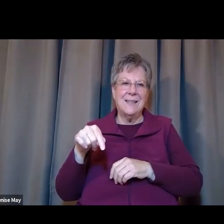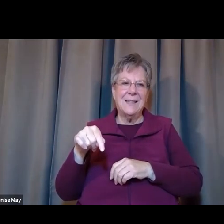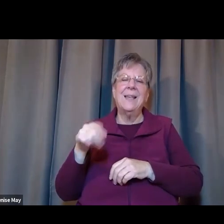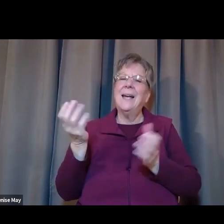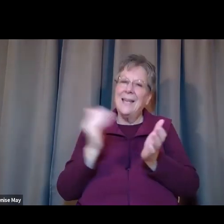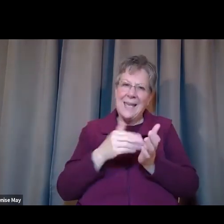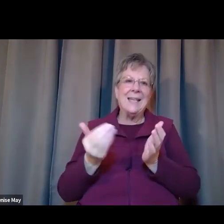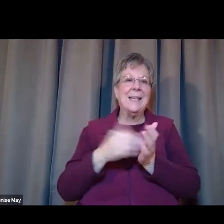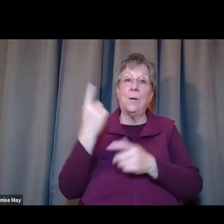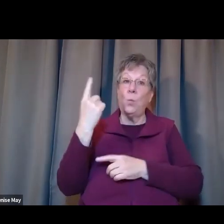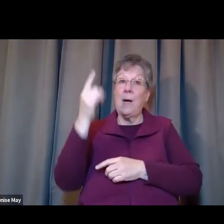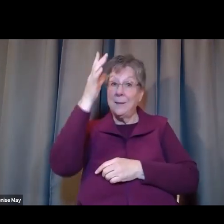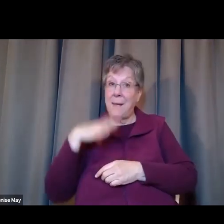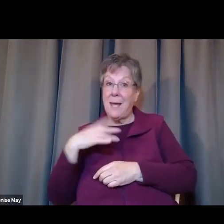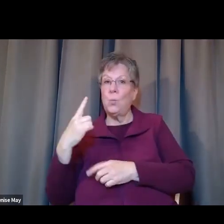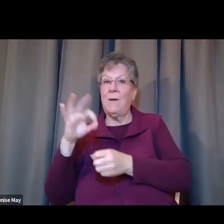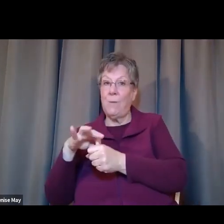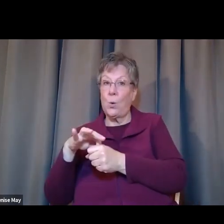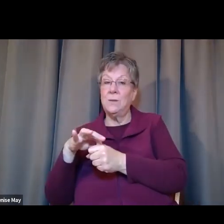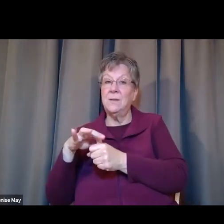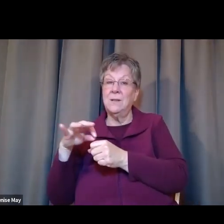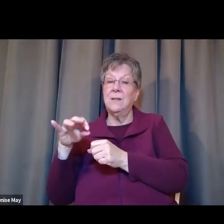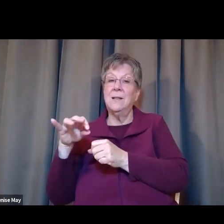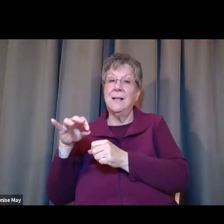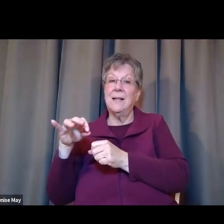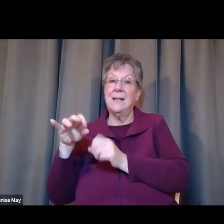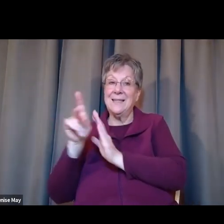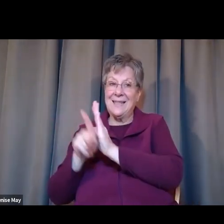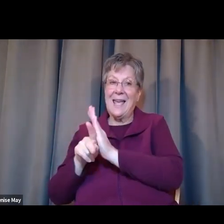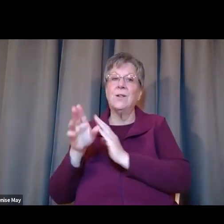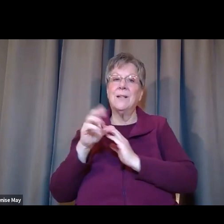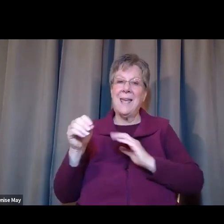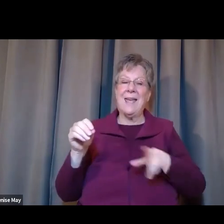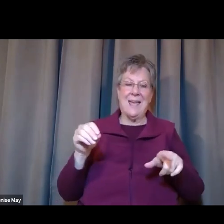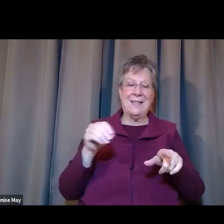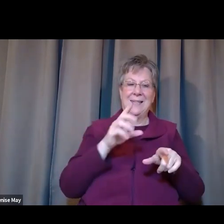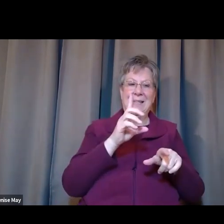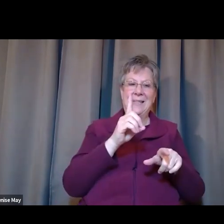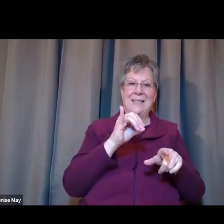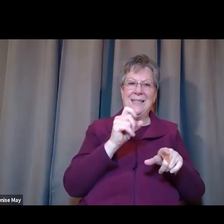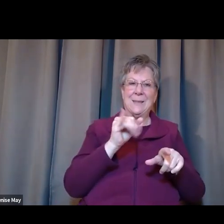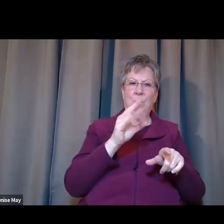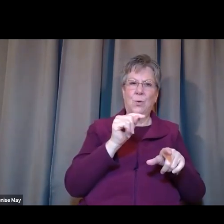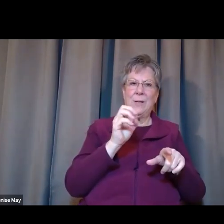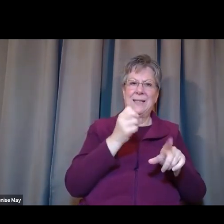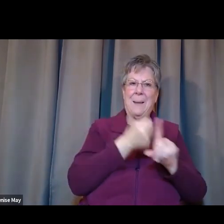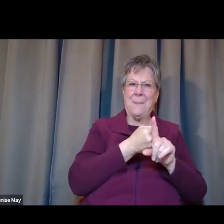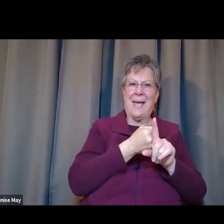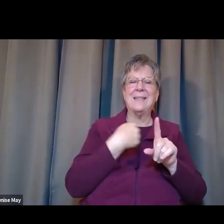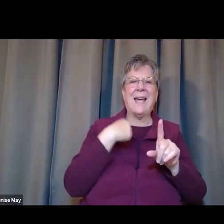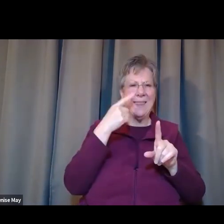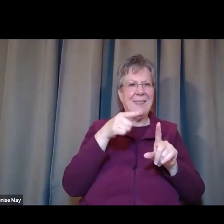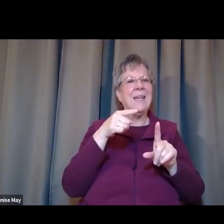again. One man, one vote standards and racially disparate impact, and how to interpret those. I think there are very, very